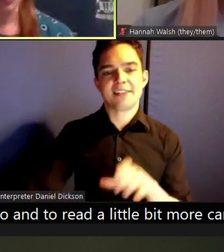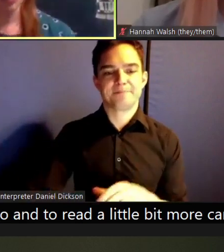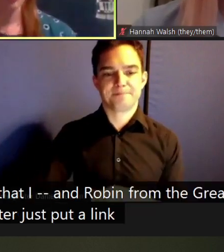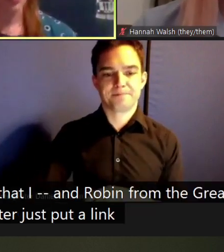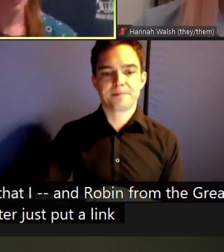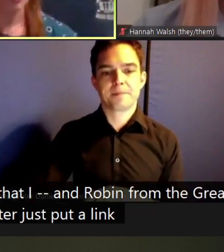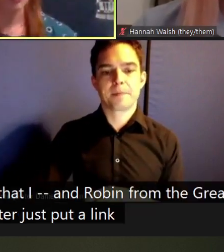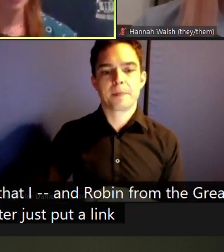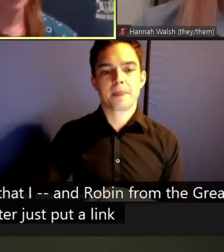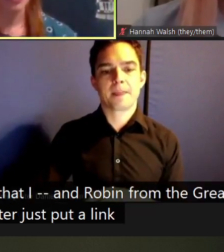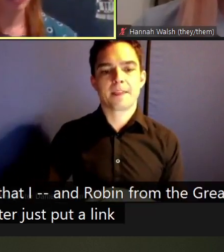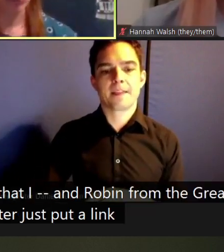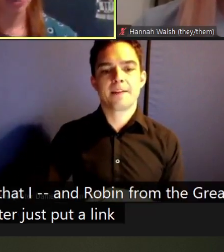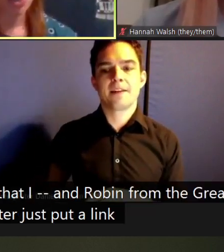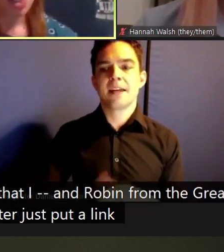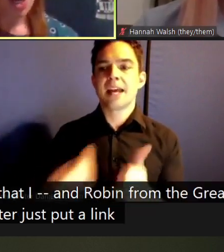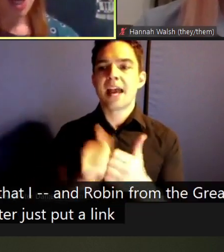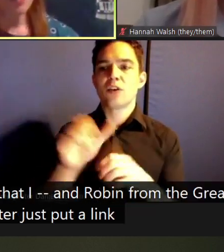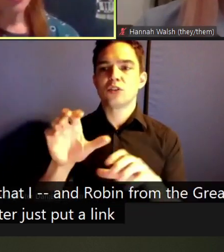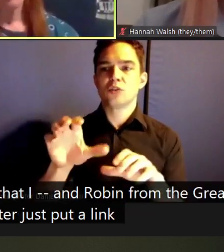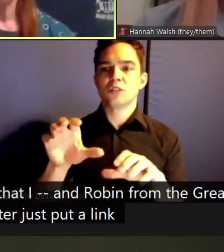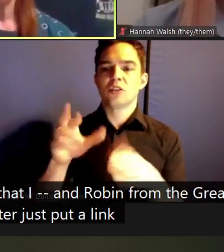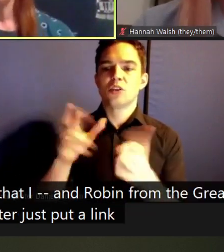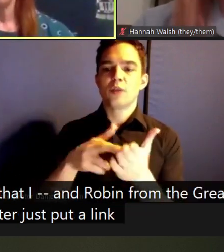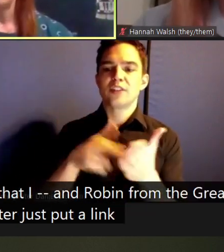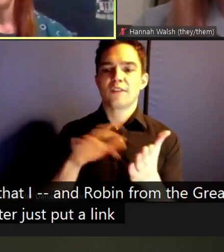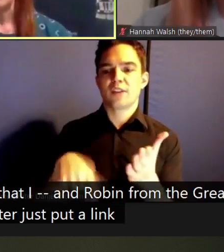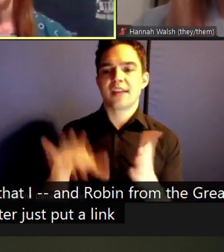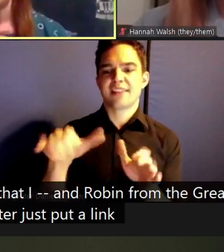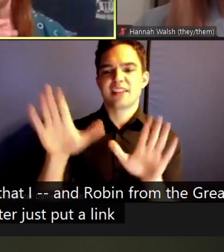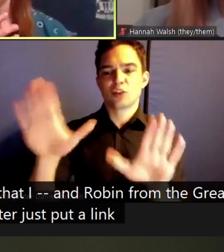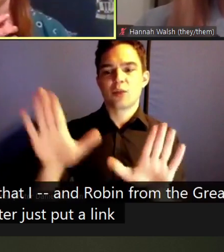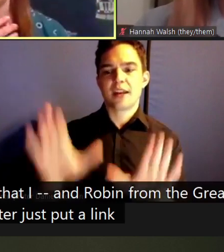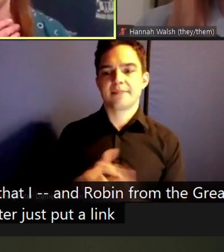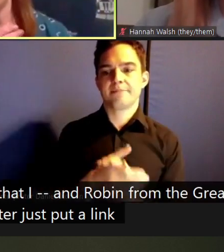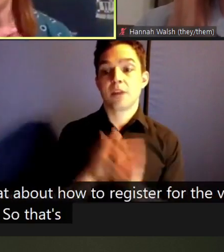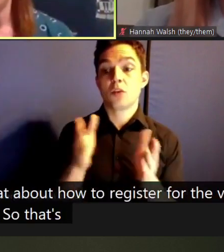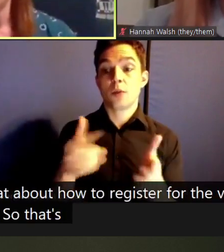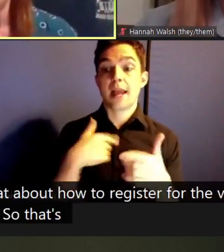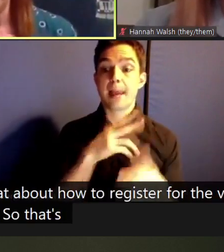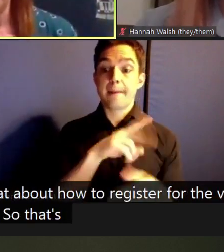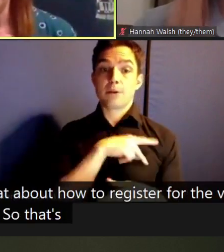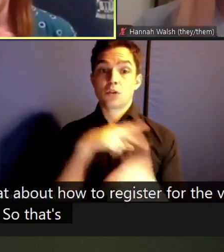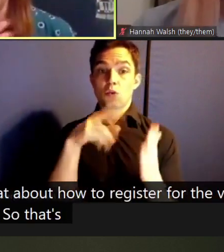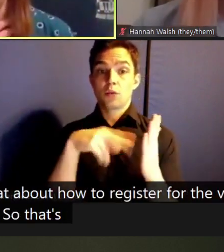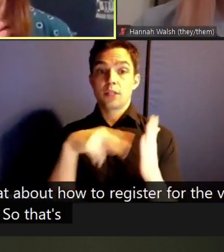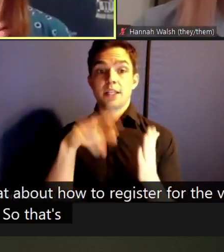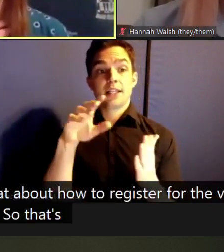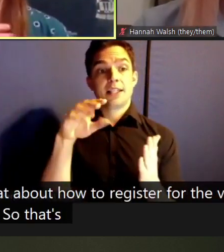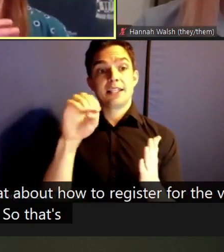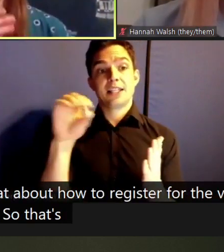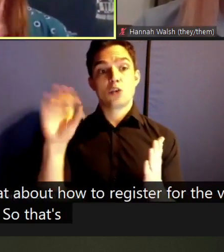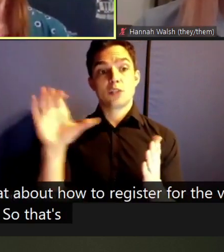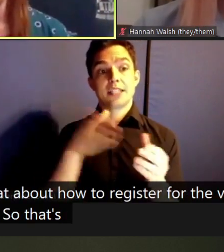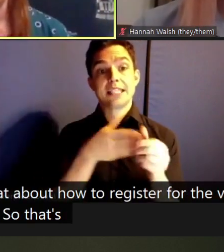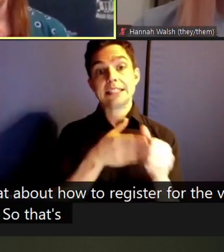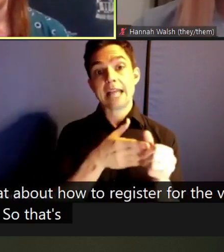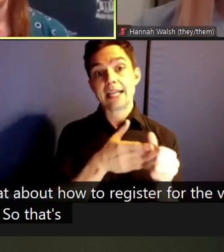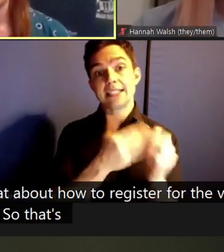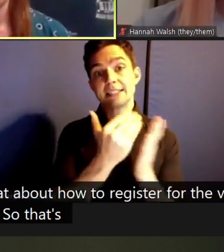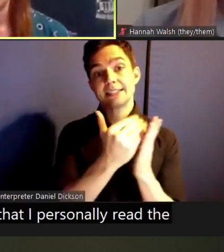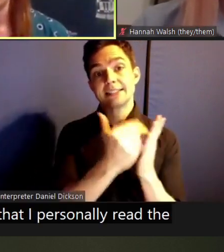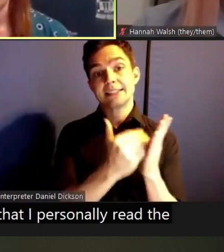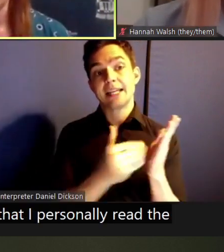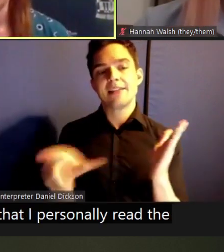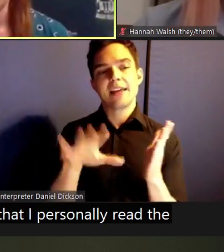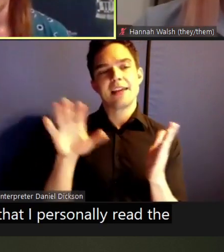vaccination webinar. So that's great. The way that I personally read the EEOC guidance is they kind of frame it as